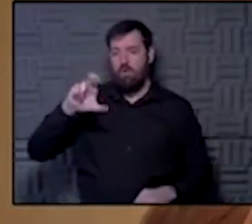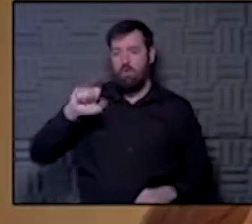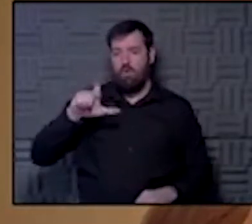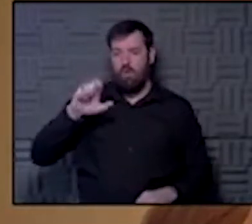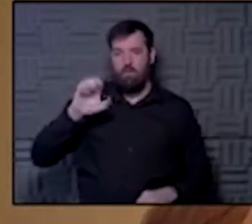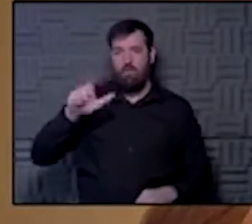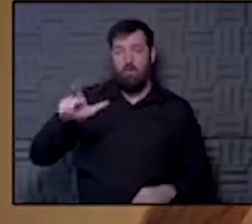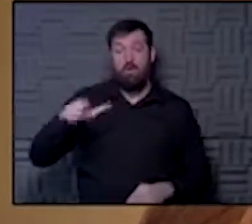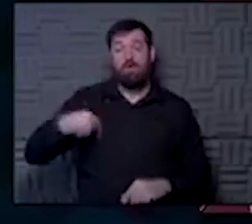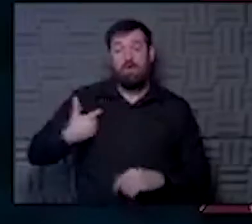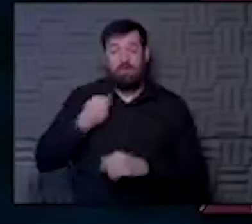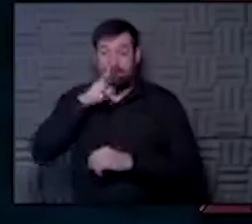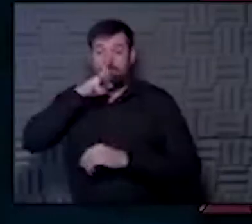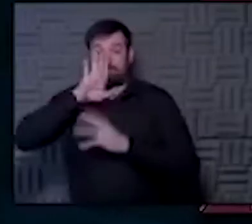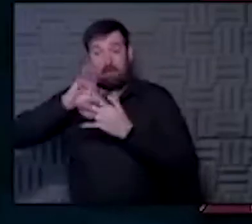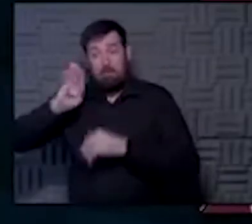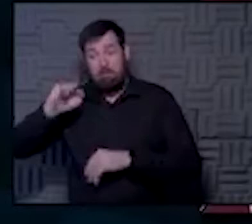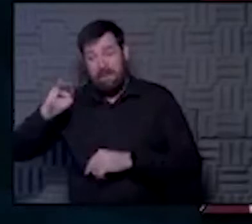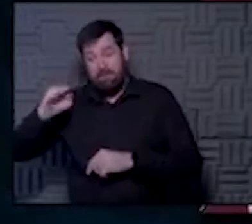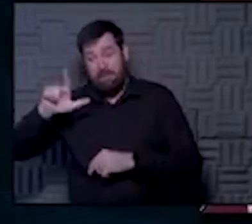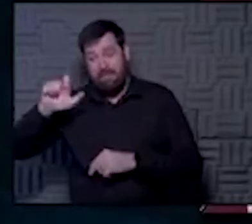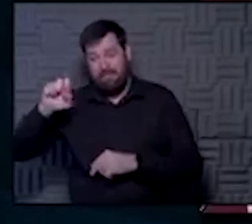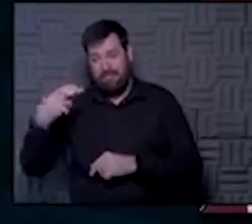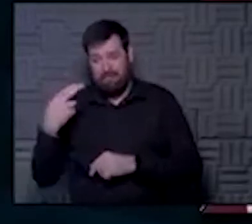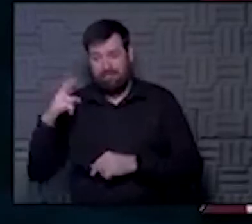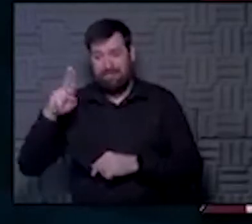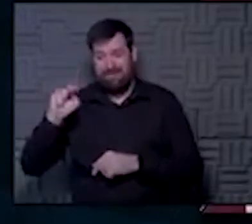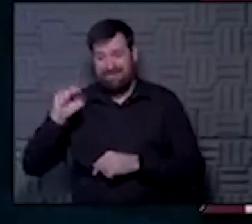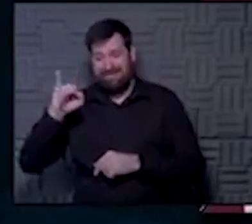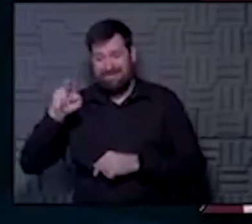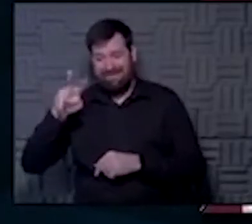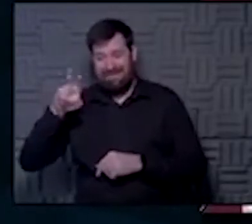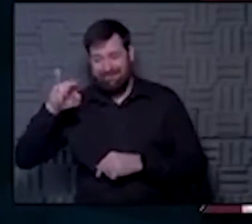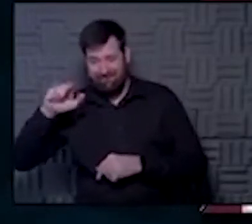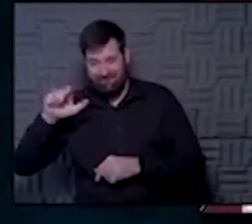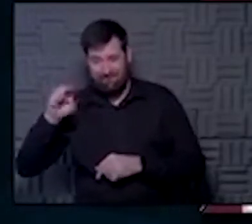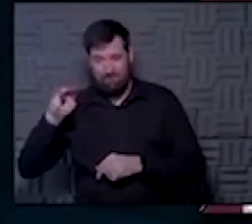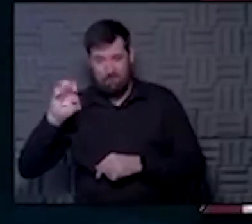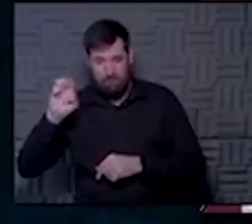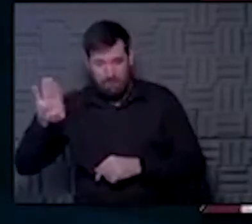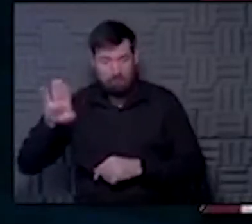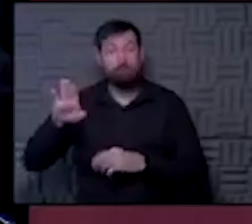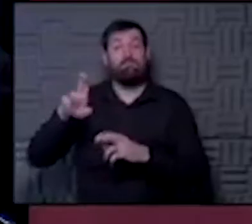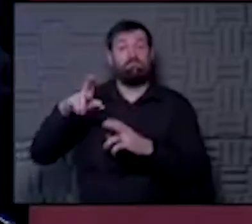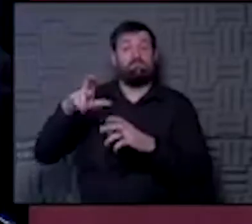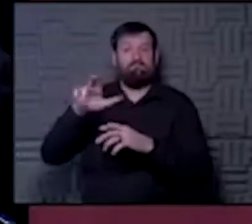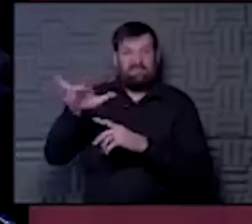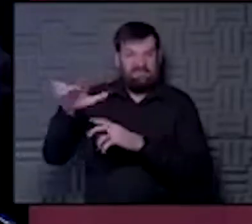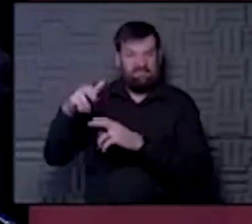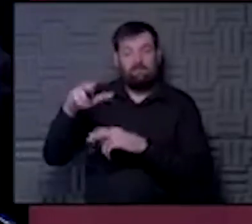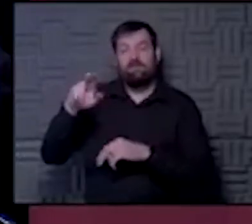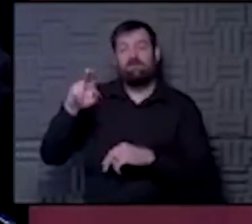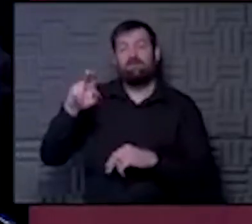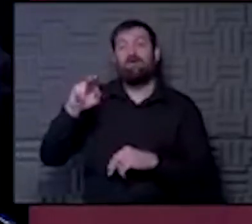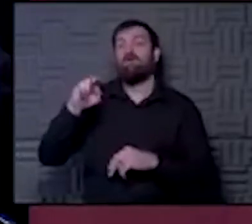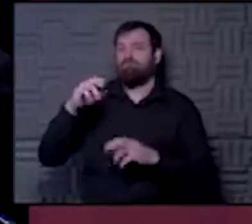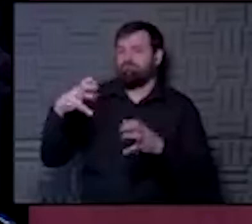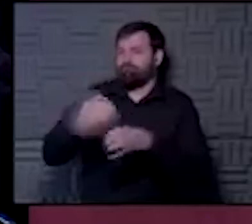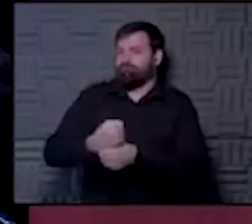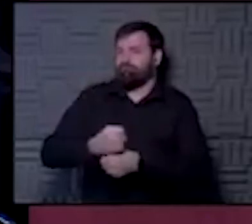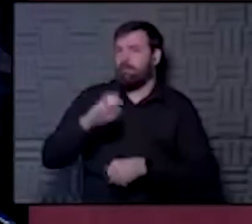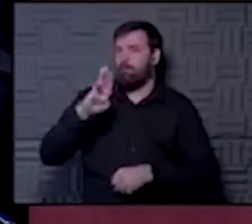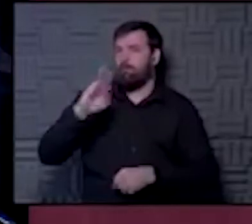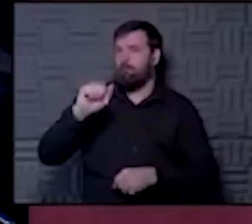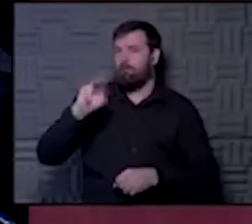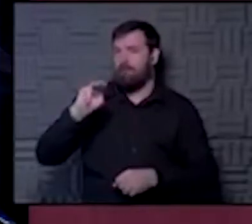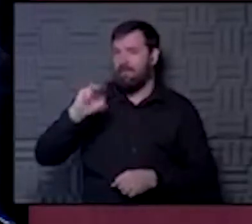saying bamlanivimab. I have been corrected. It is truly bamlanivimab. We're just going to call it Bamlan for short.